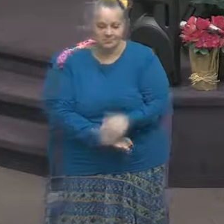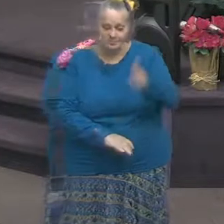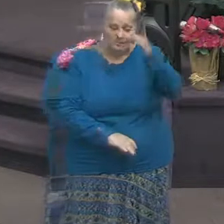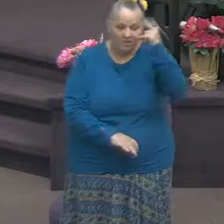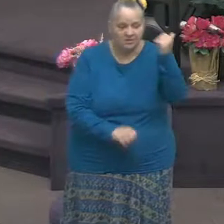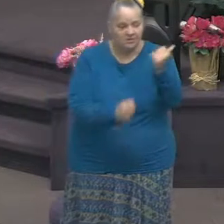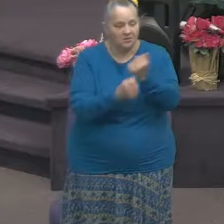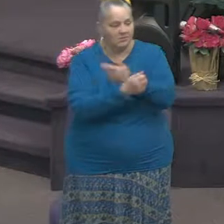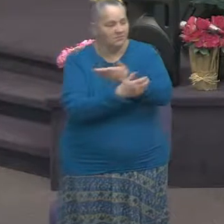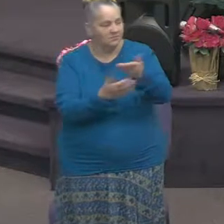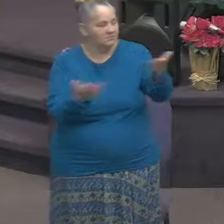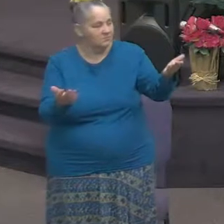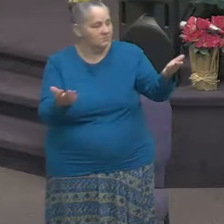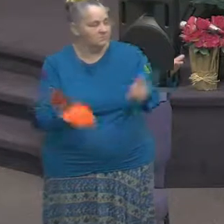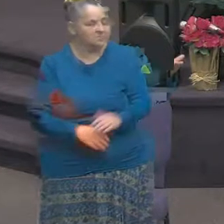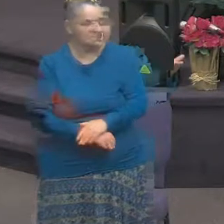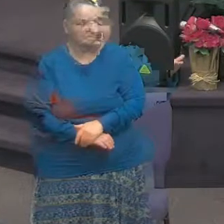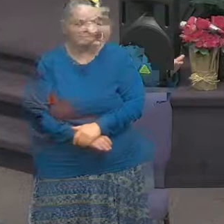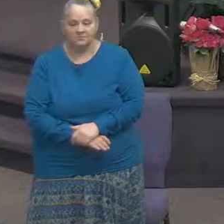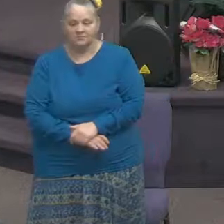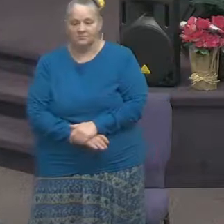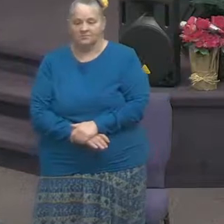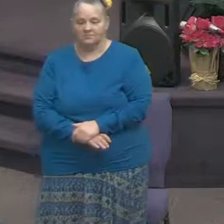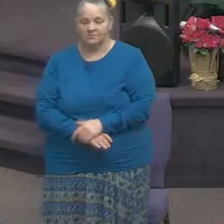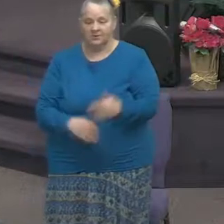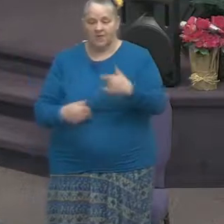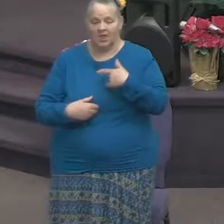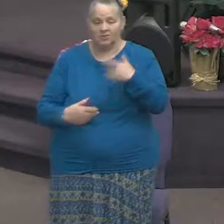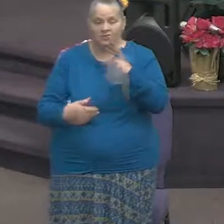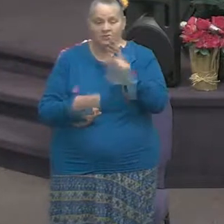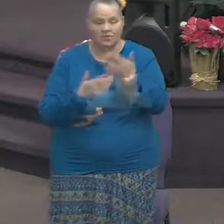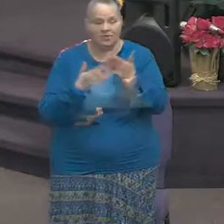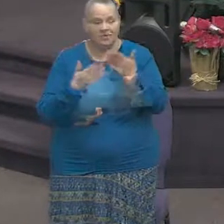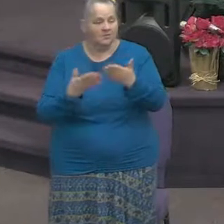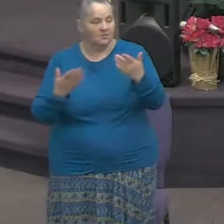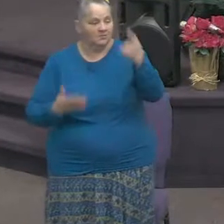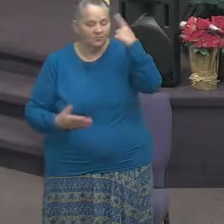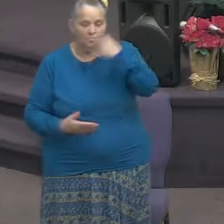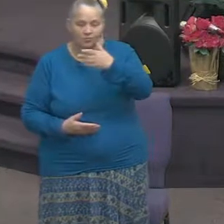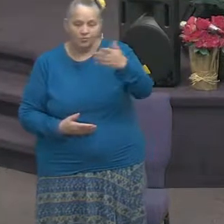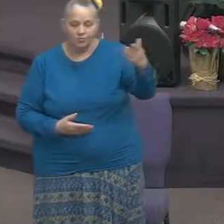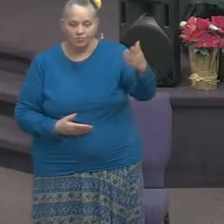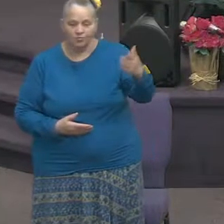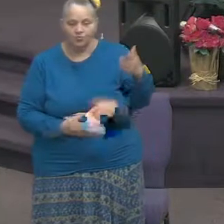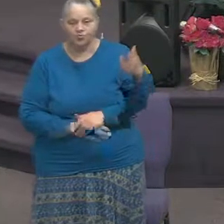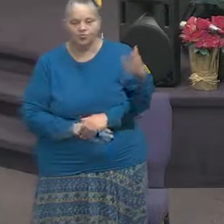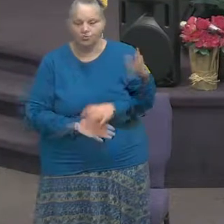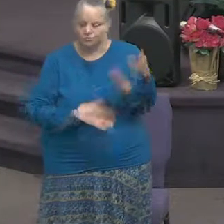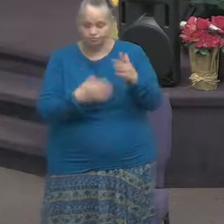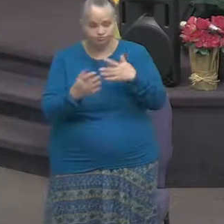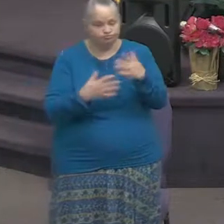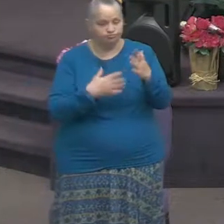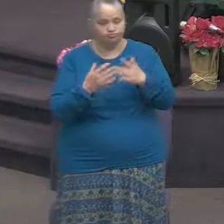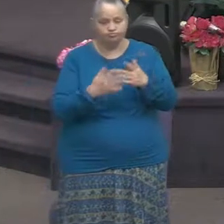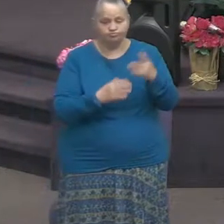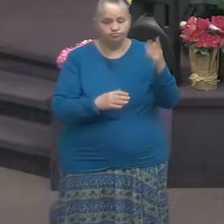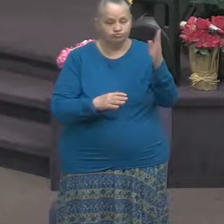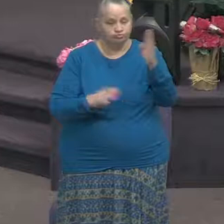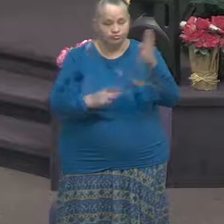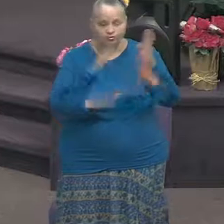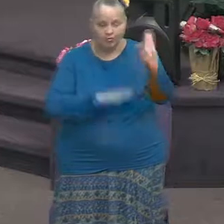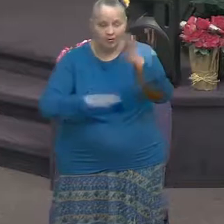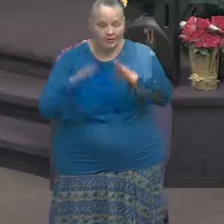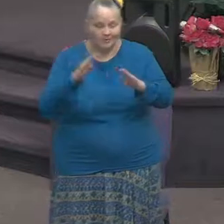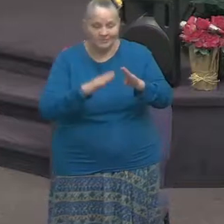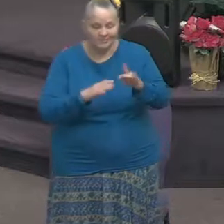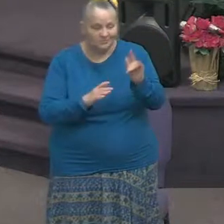Because he loves you. And he has good intentions for you. No matter what trial you may be asked